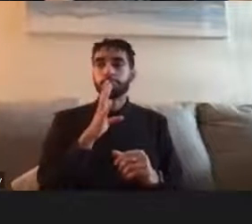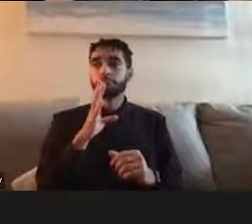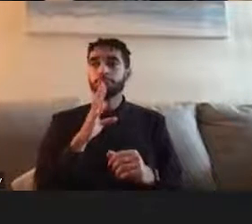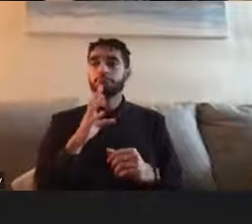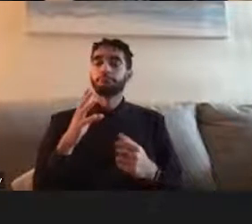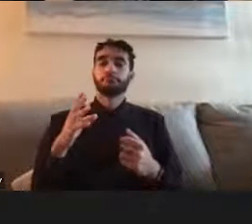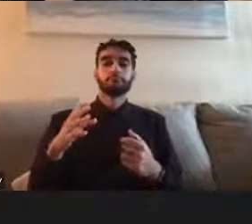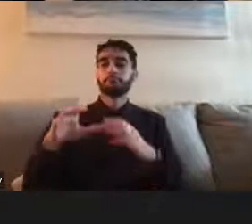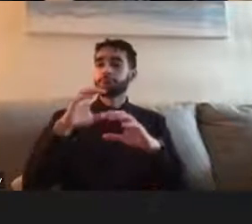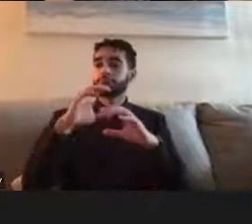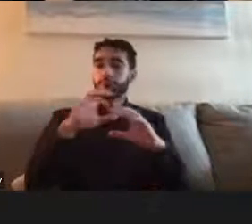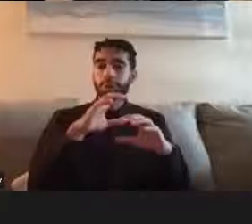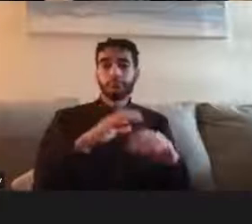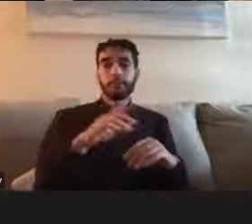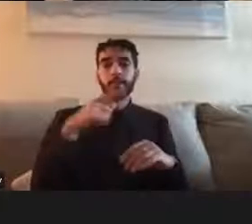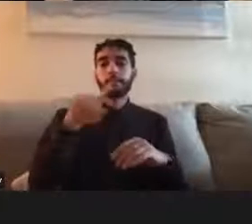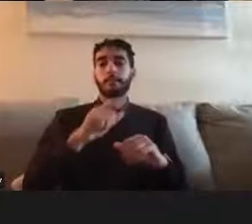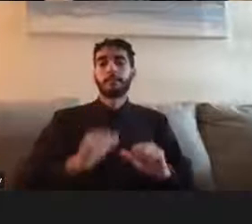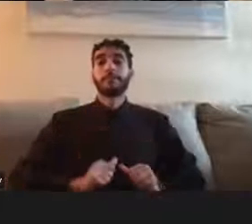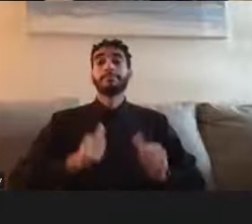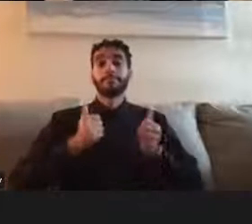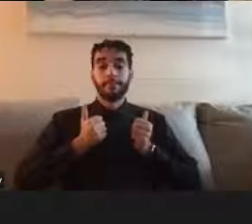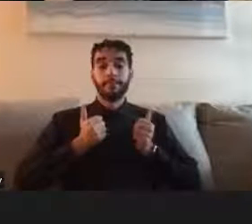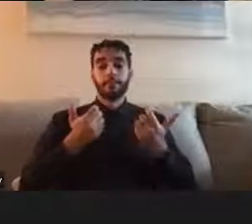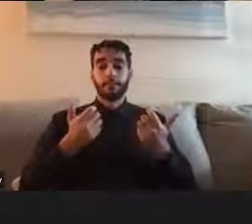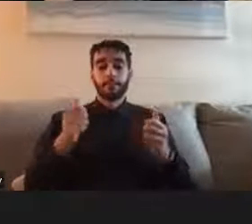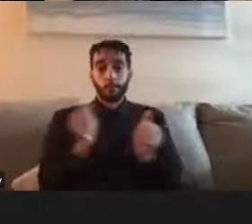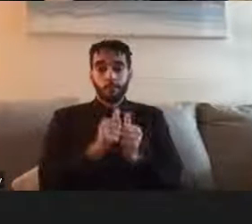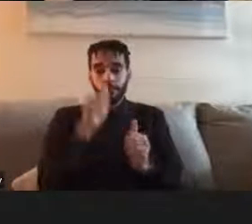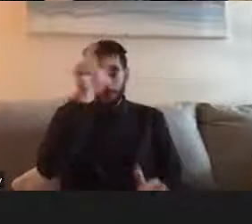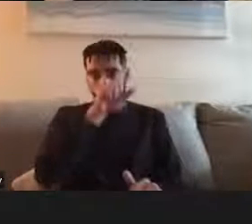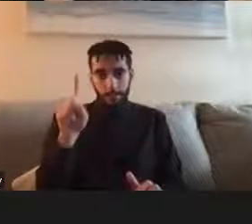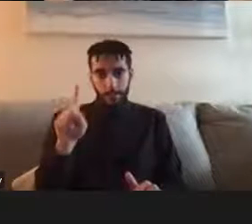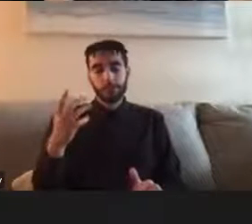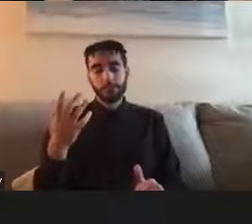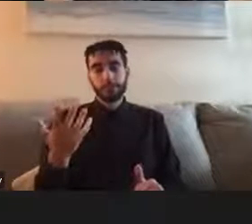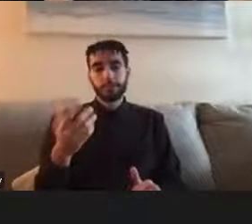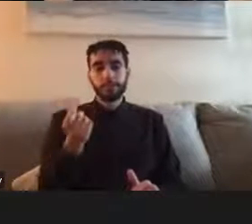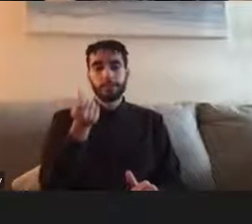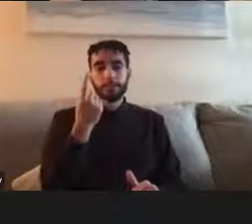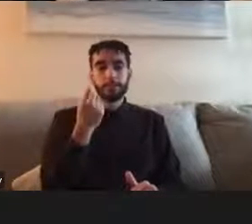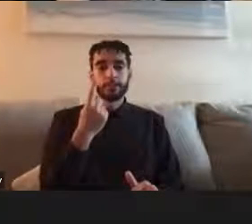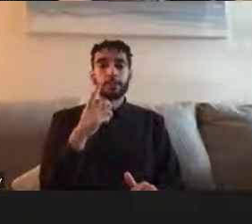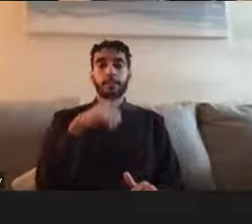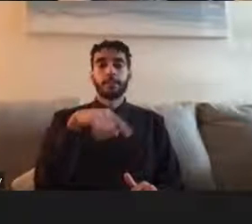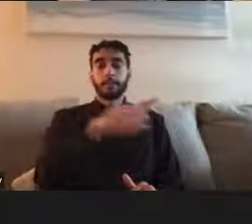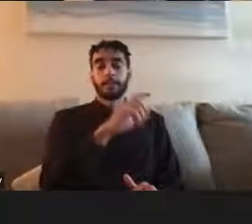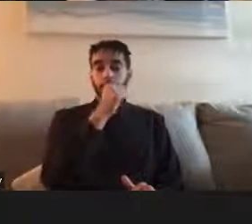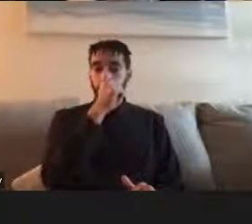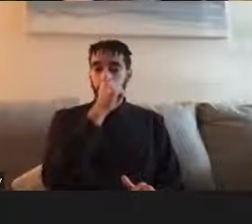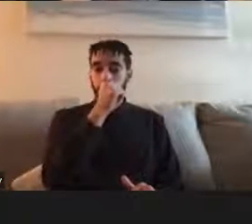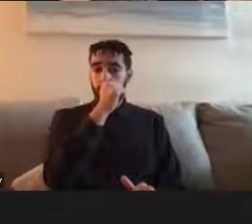that's living with this condition, I can contest to some work is being done, and that you all are looking